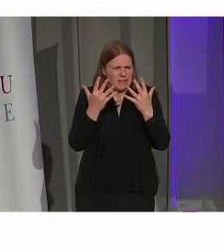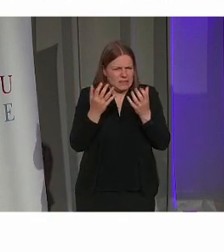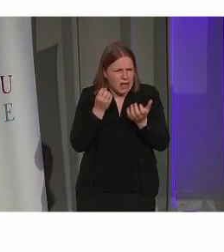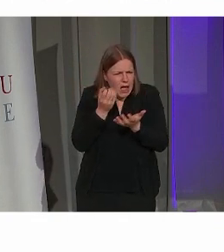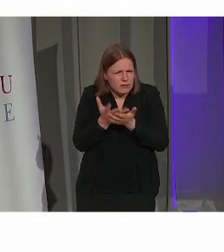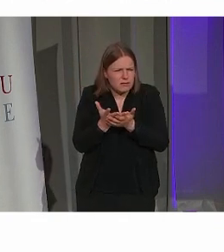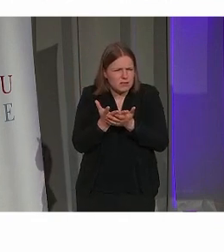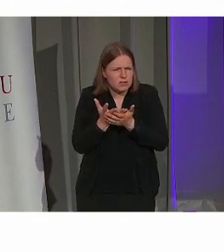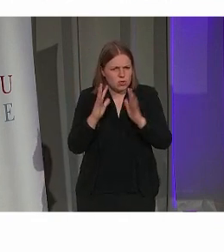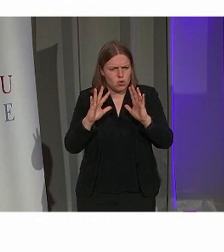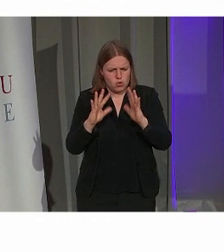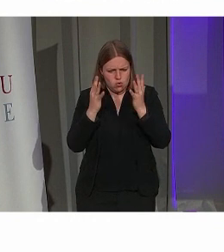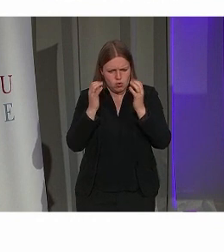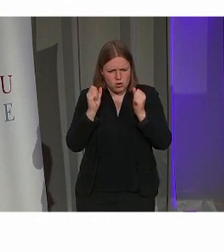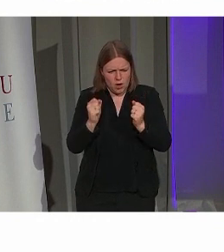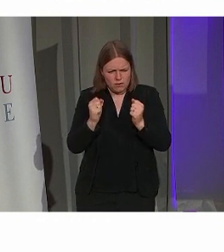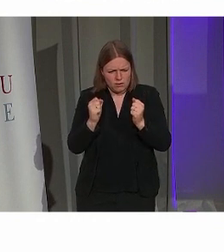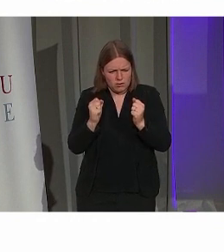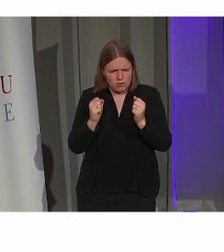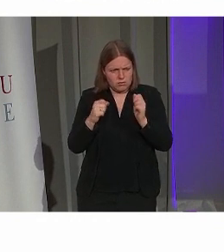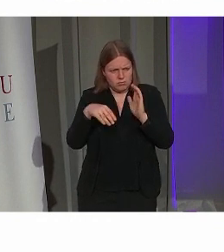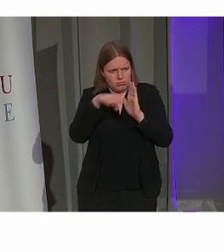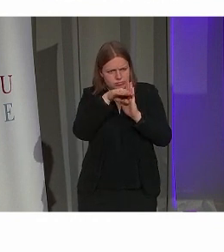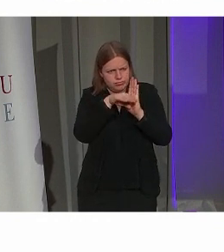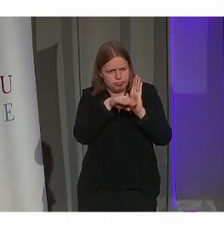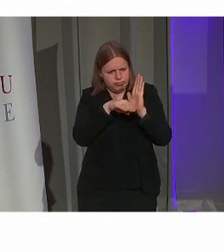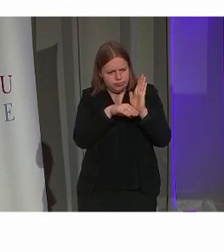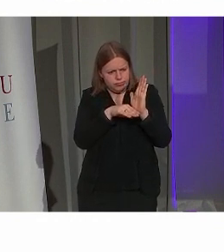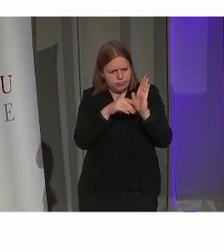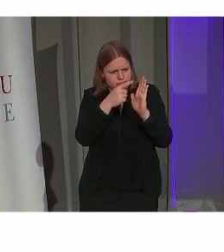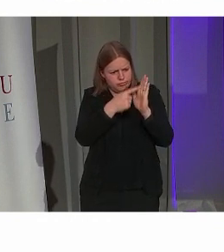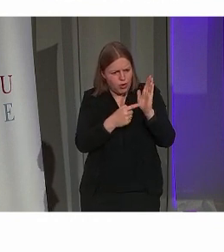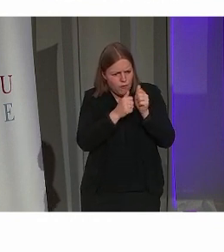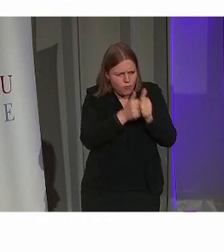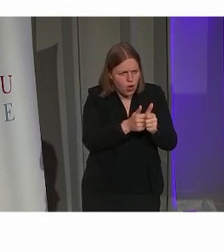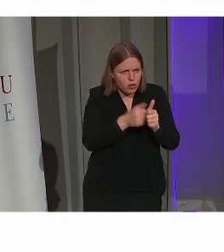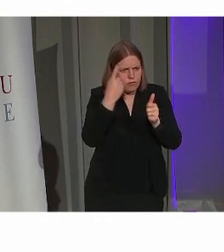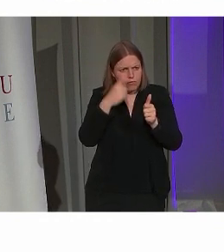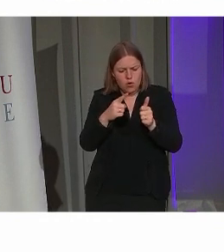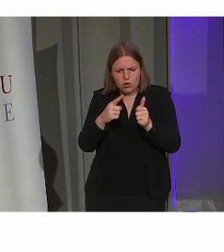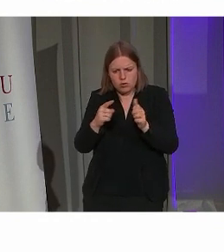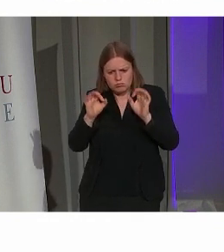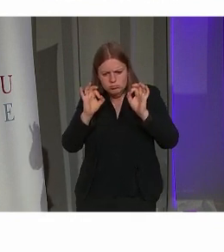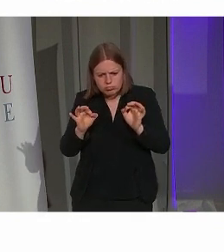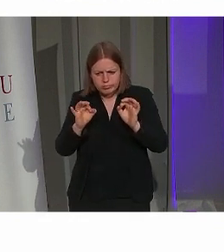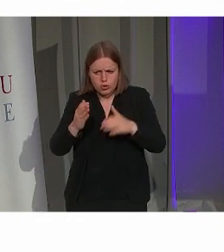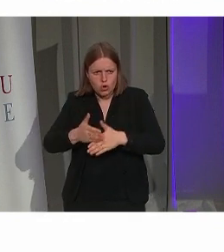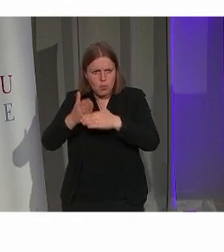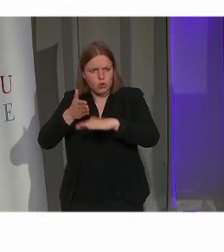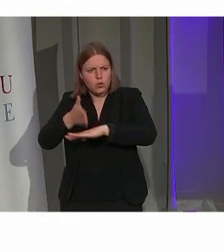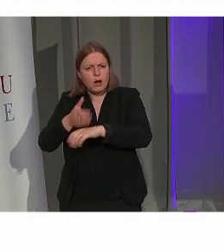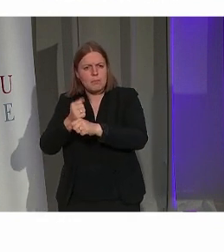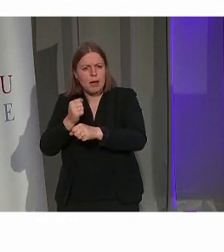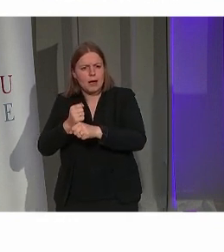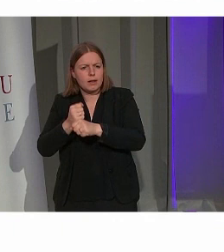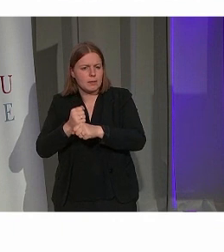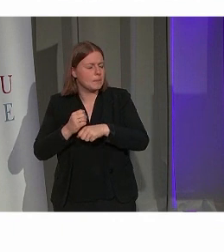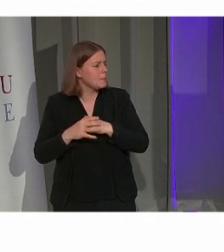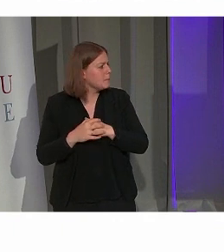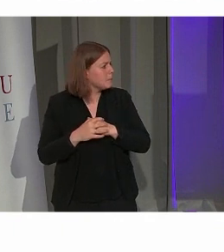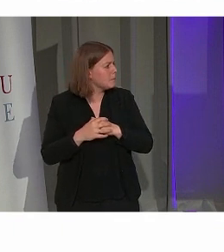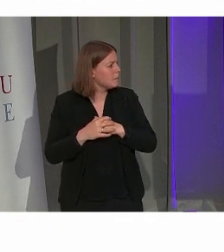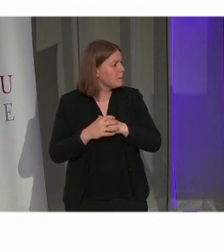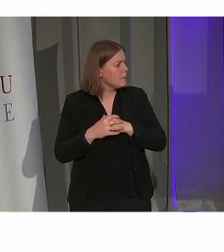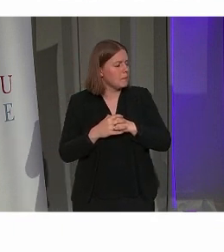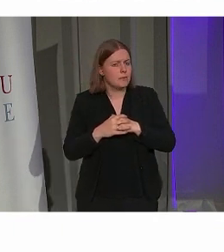with the proviso as far as practical, which, as you can imagine, can be interpreted in many ways, that the whole or part of a